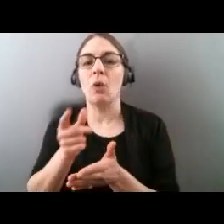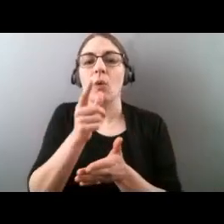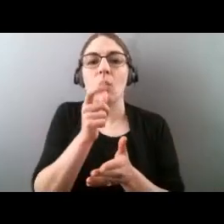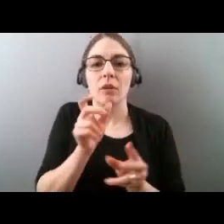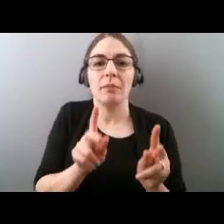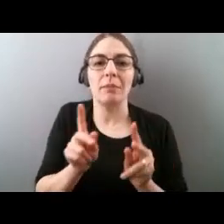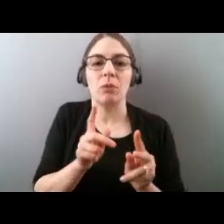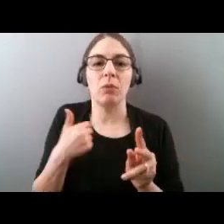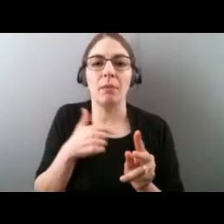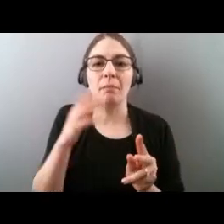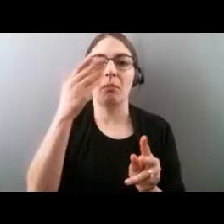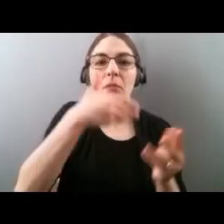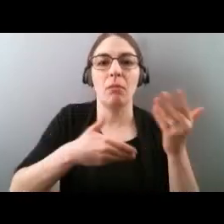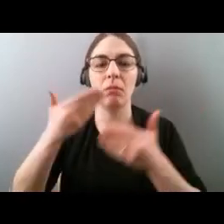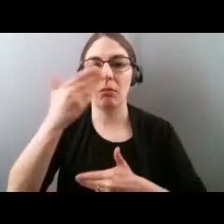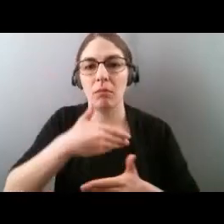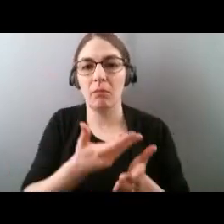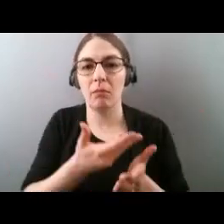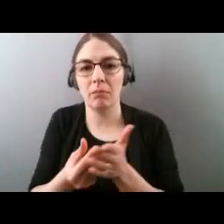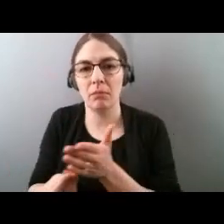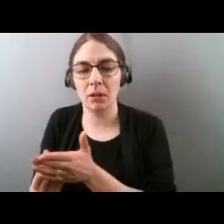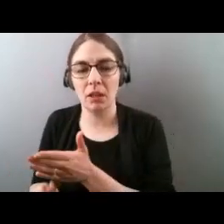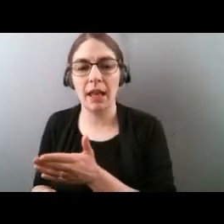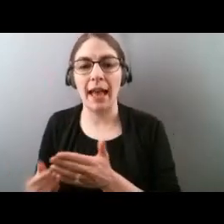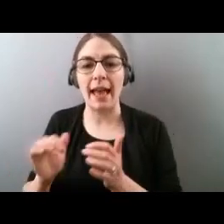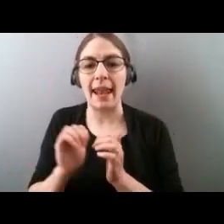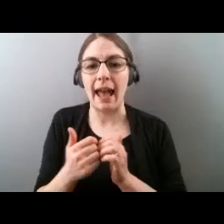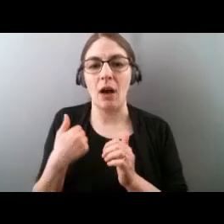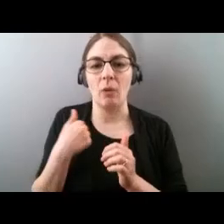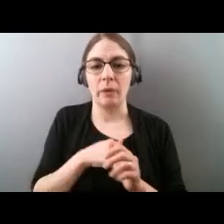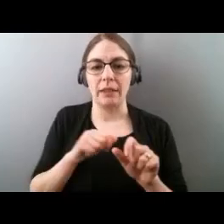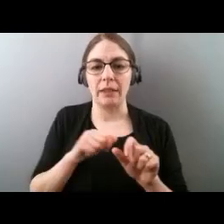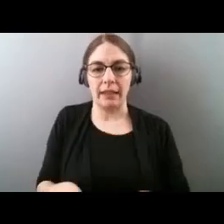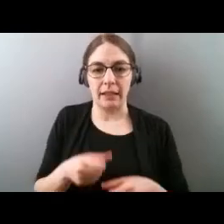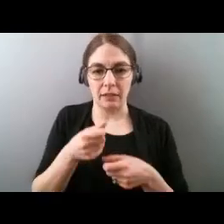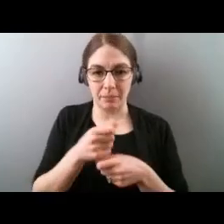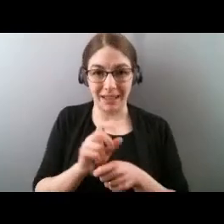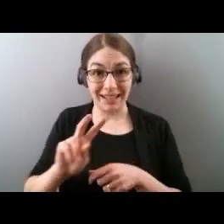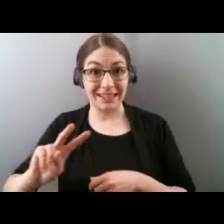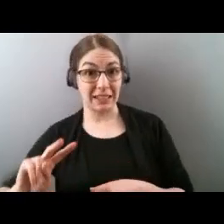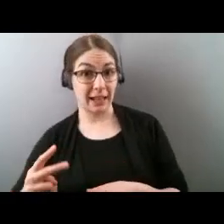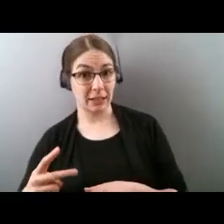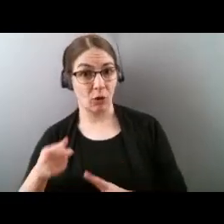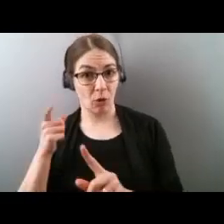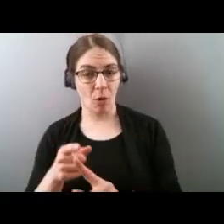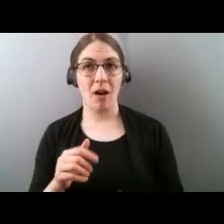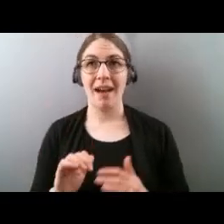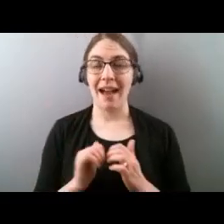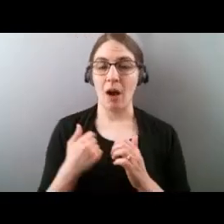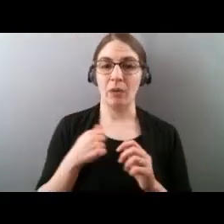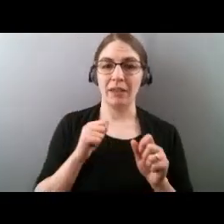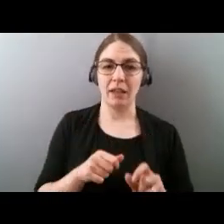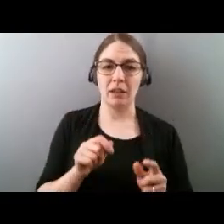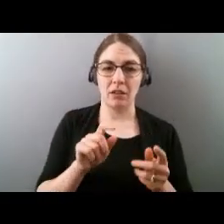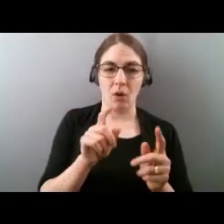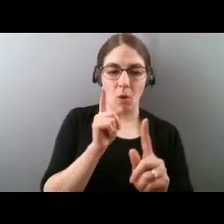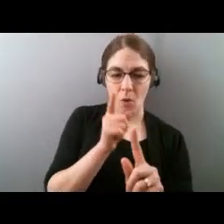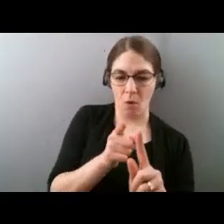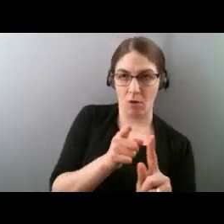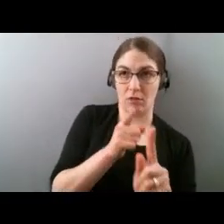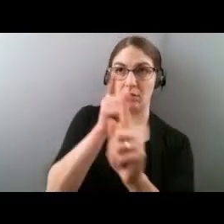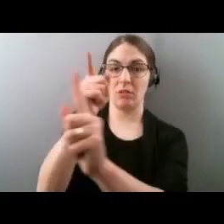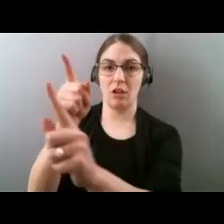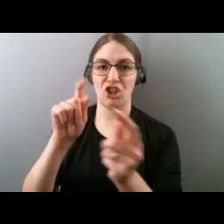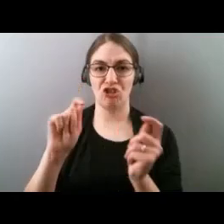through the cracks and why? And how can we make a secondary goal? How can we move the goalposts a little bit? And then if we're moving